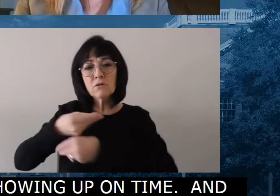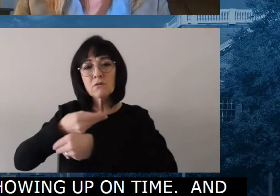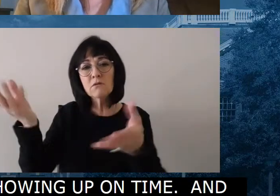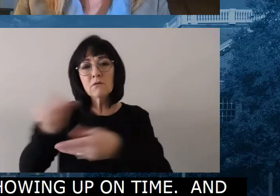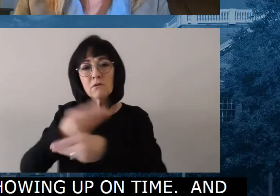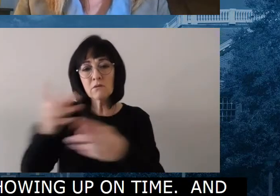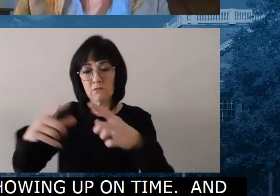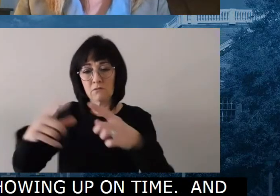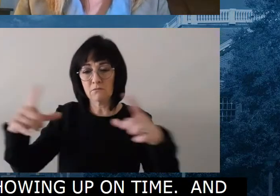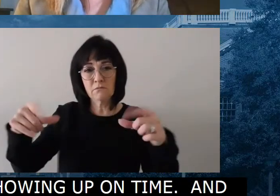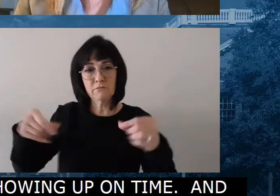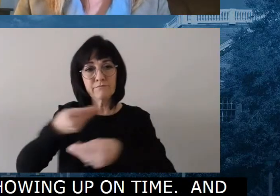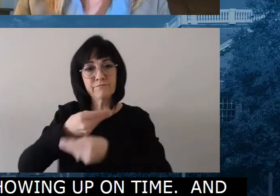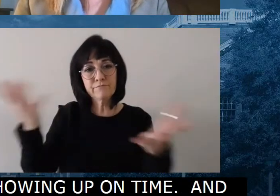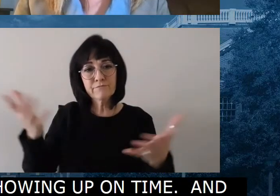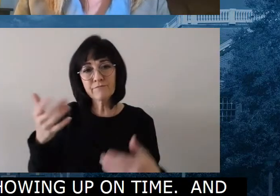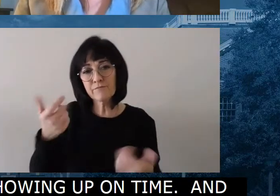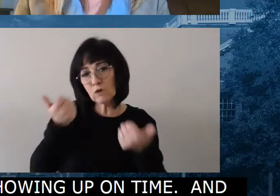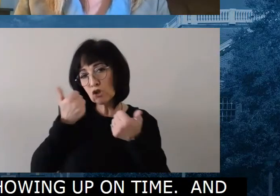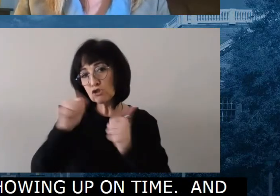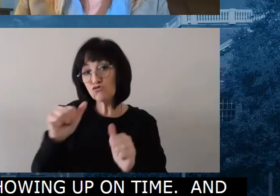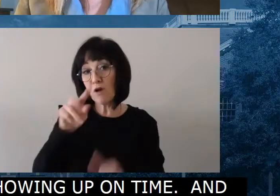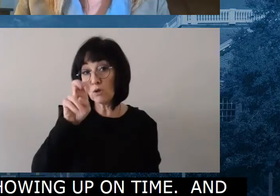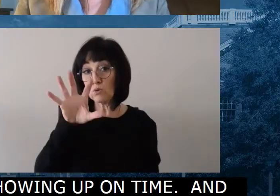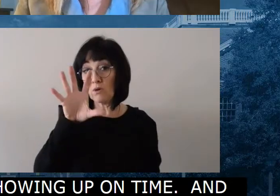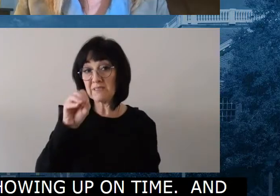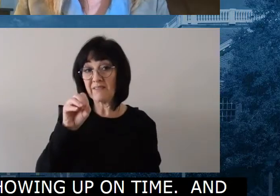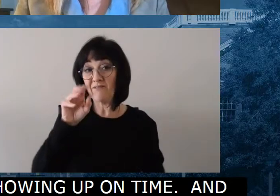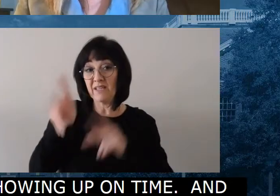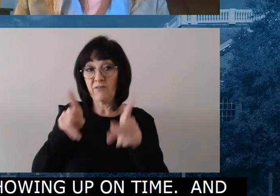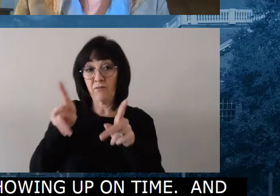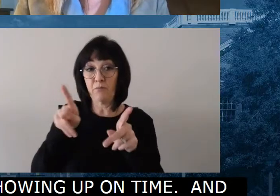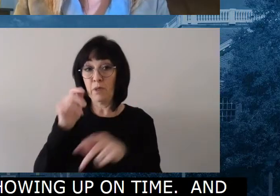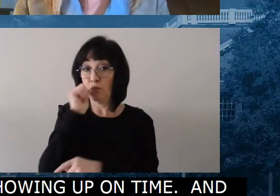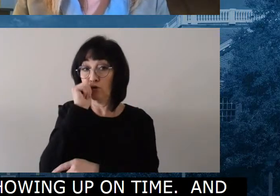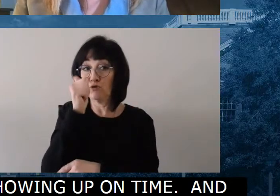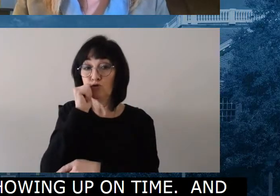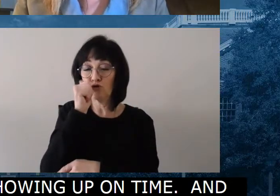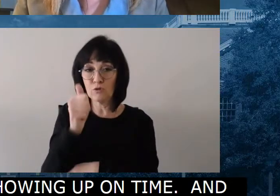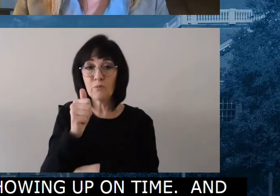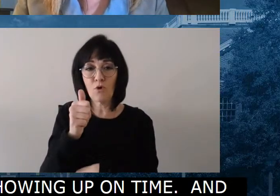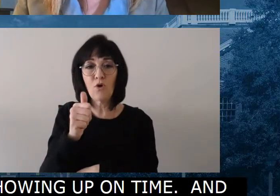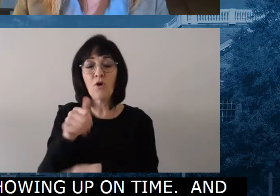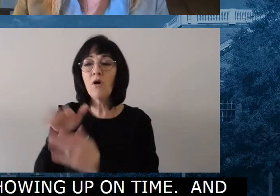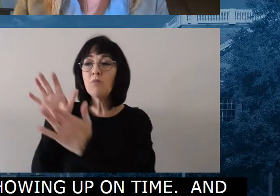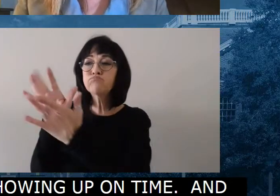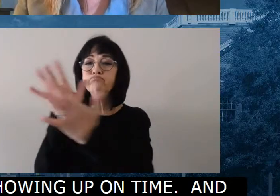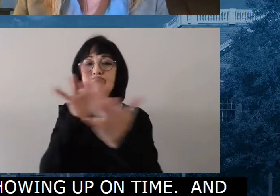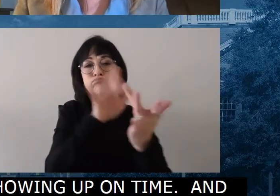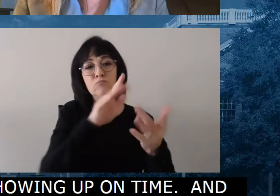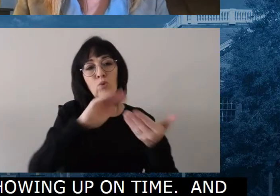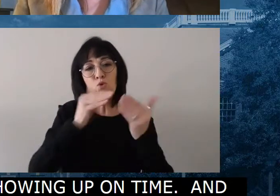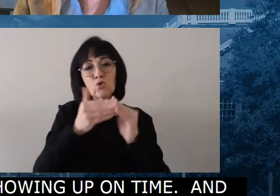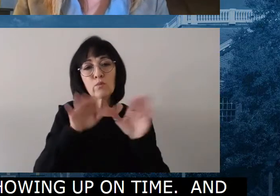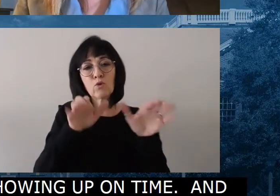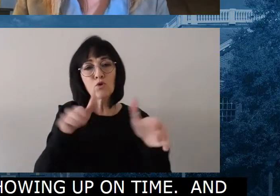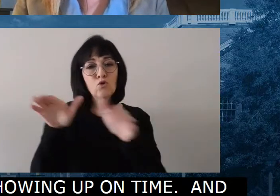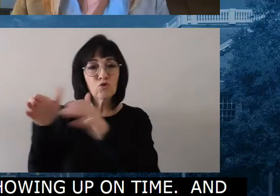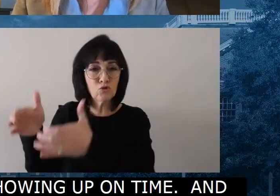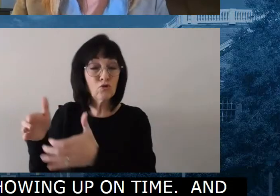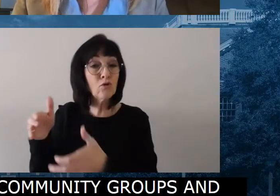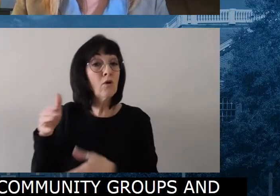We're going to try and do about 250 people tomorrow by, going through community groups, passing these out to individuals that were eligible by